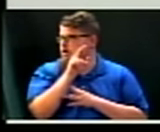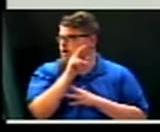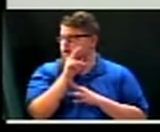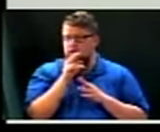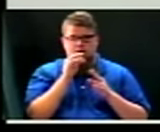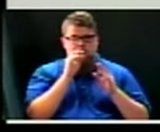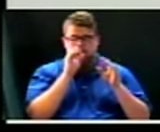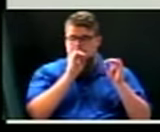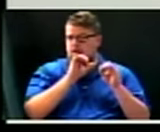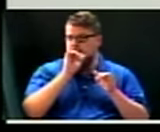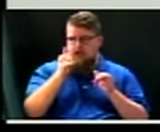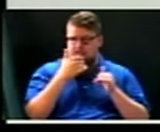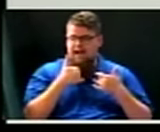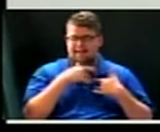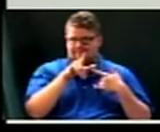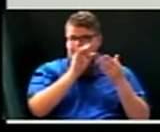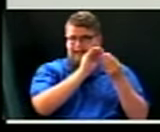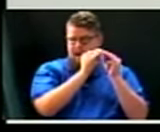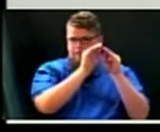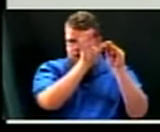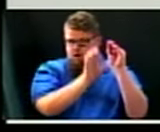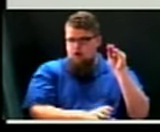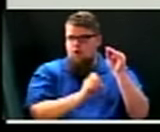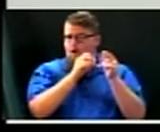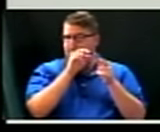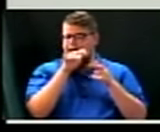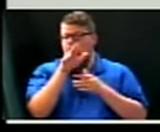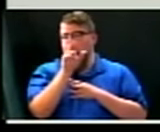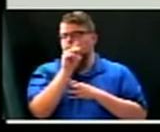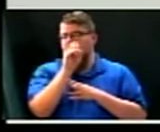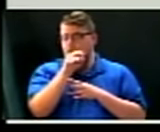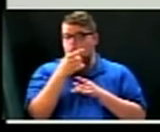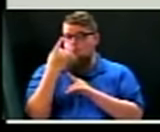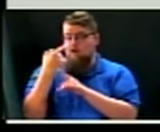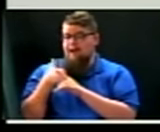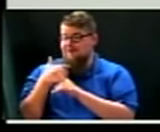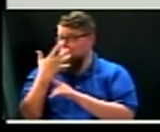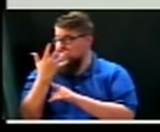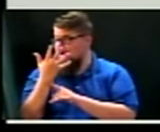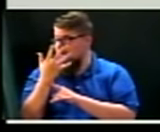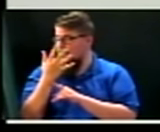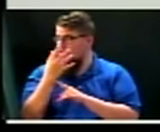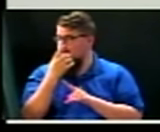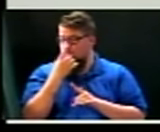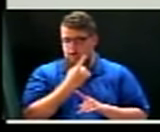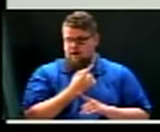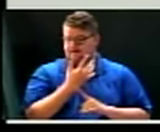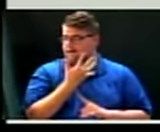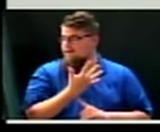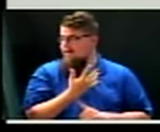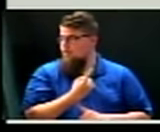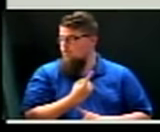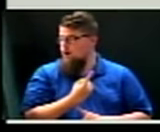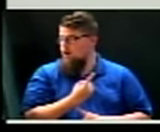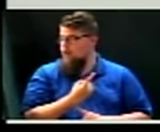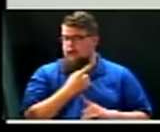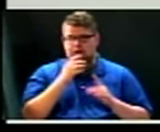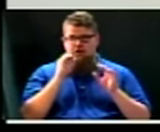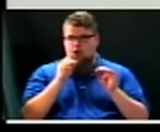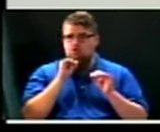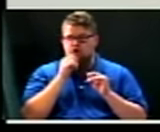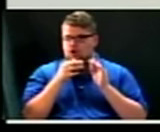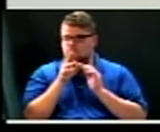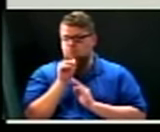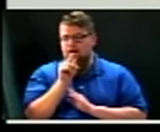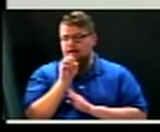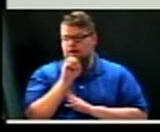rater or that number, right? Exactly. So the one that you had a 5 and the one that you had a 1, neither one shows a rater.